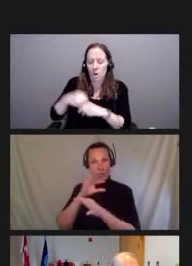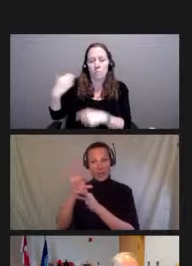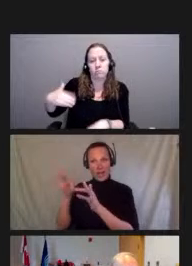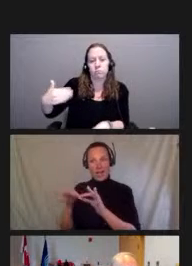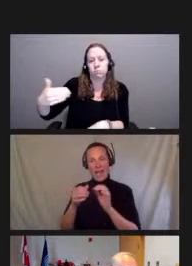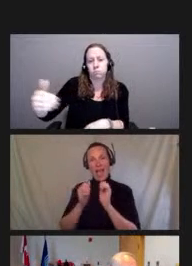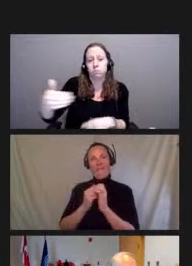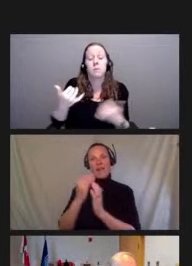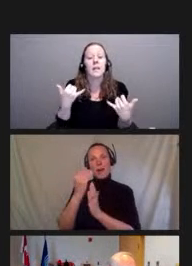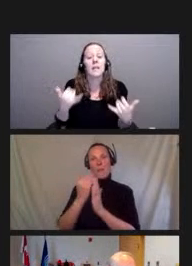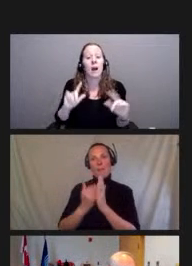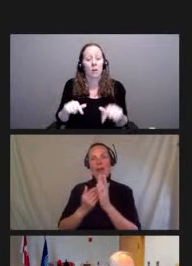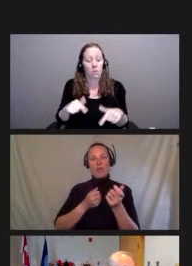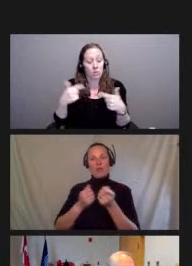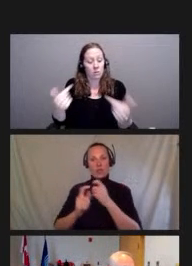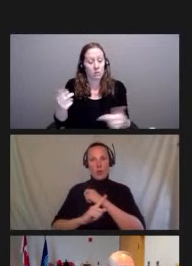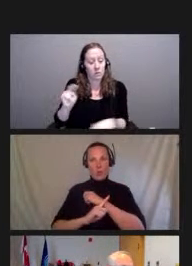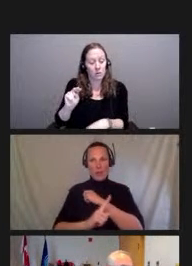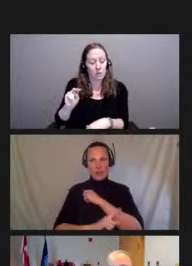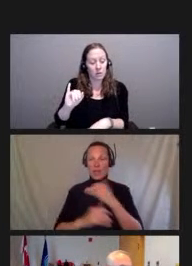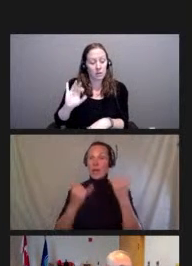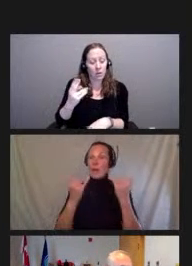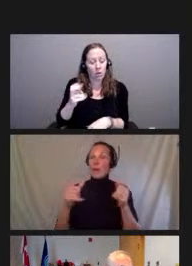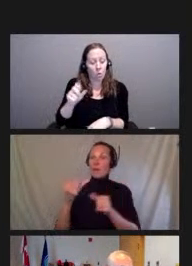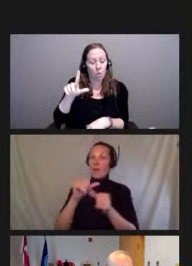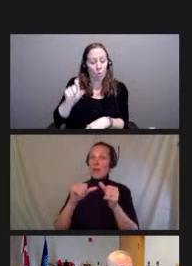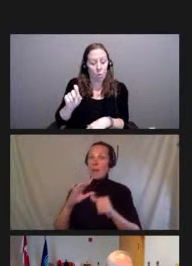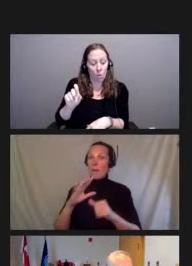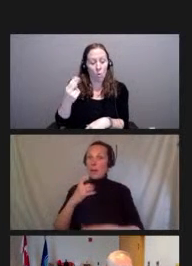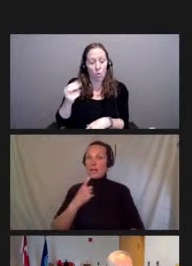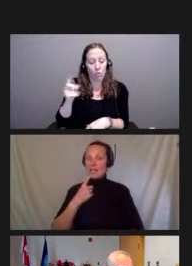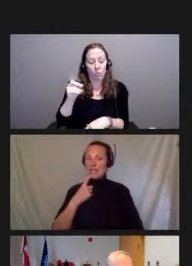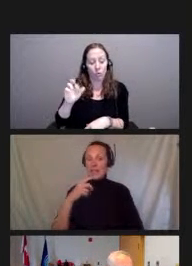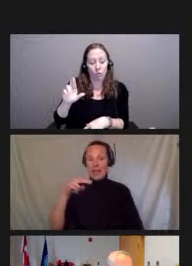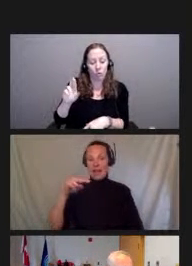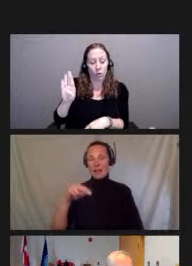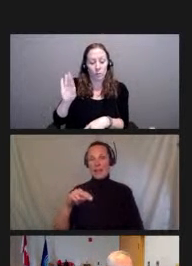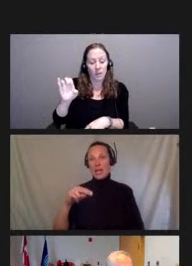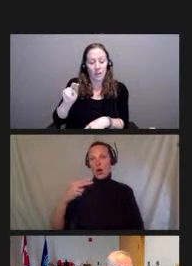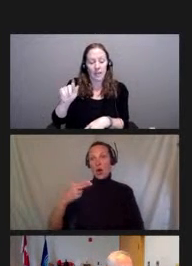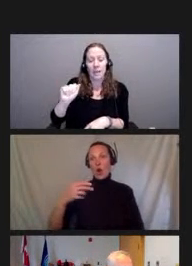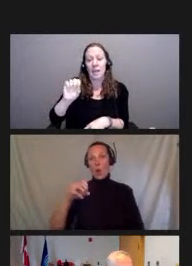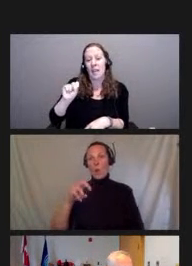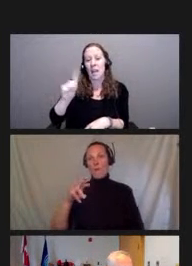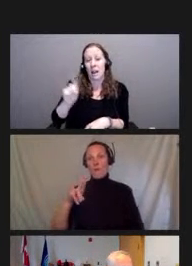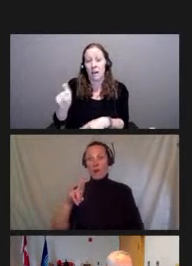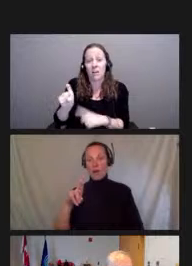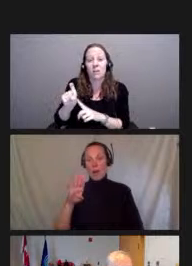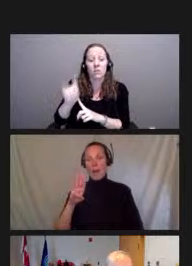it over to Nicole Hoover-Bianash, who will walk you through the work done to date in Phase 2, where we are going.